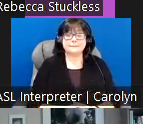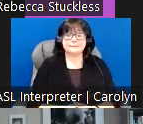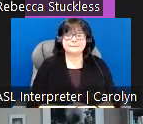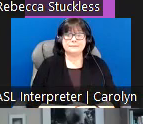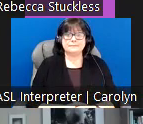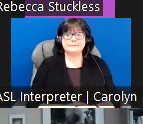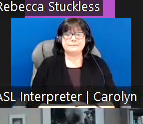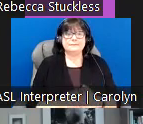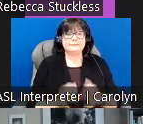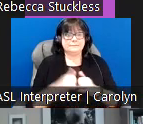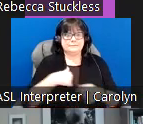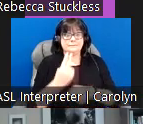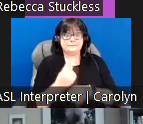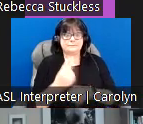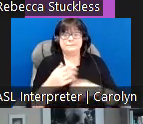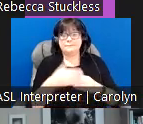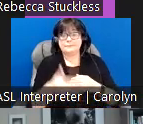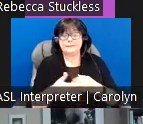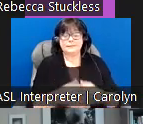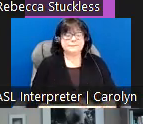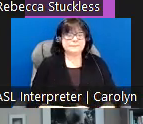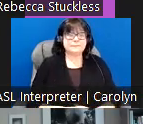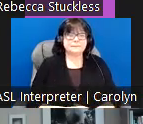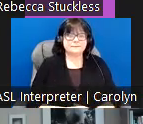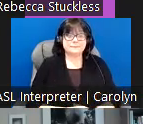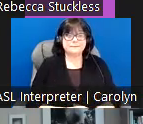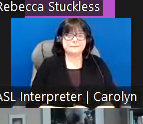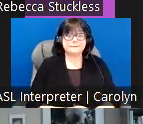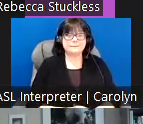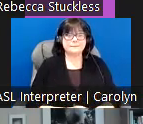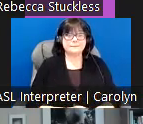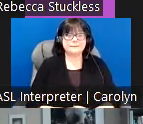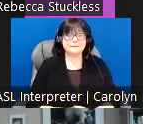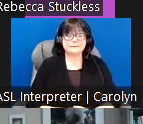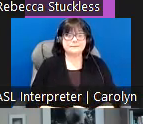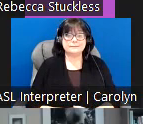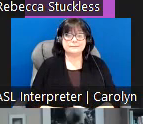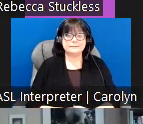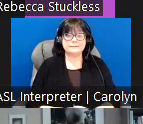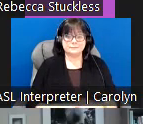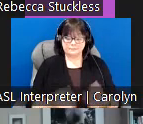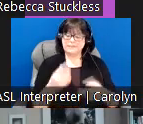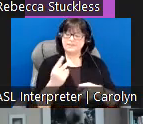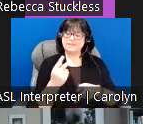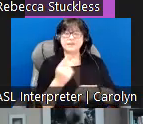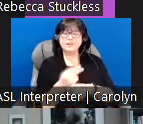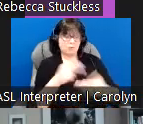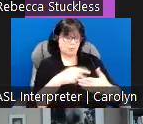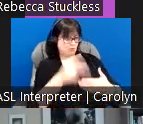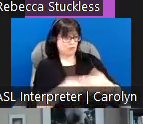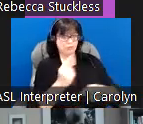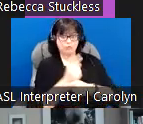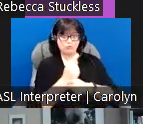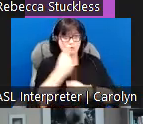How we use it. Next. We use it to determine whether our program is appropriate. For example, the student